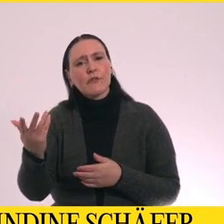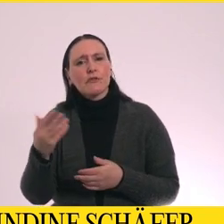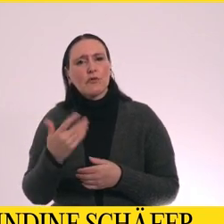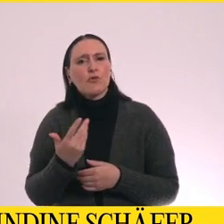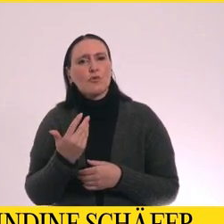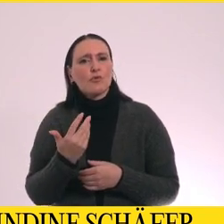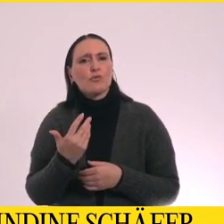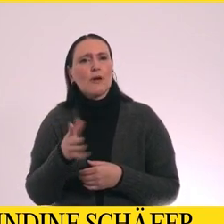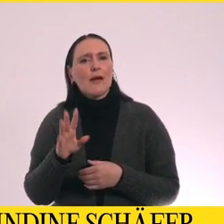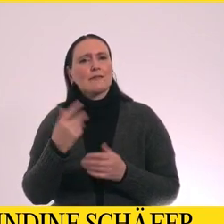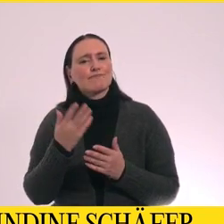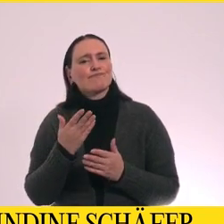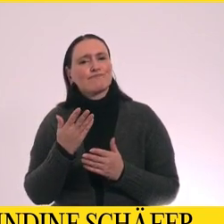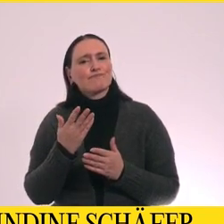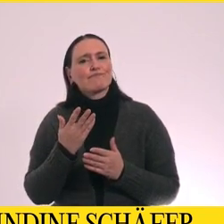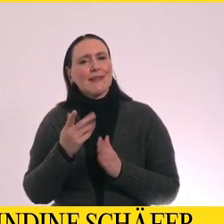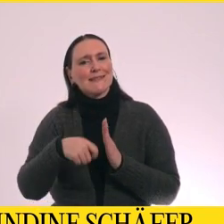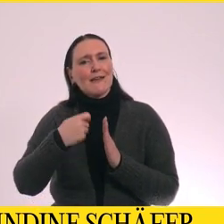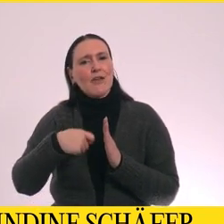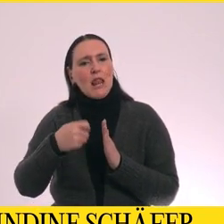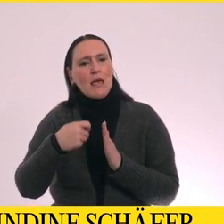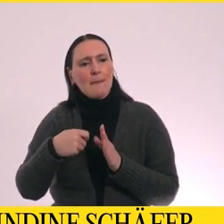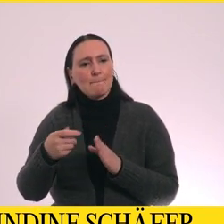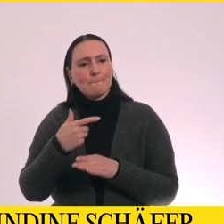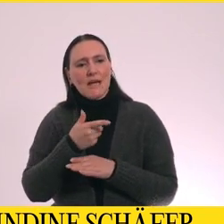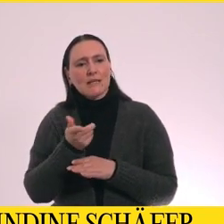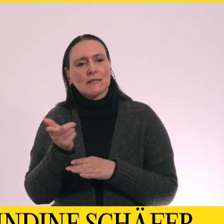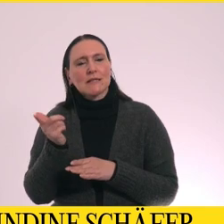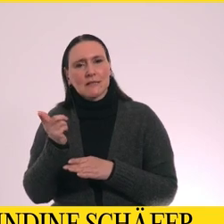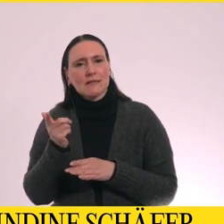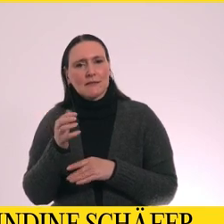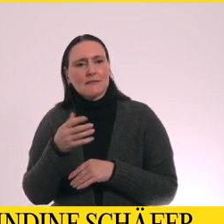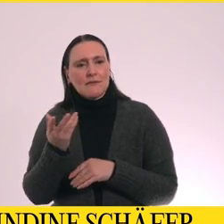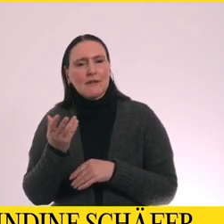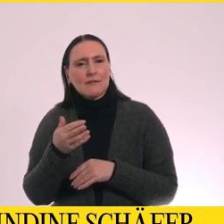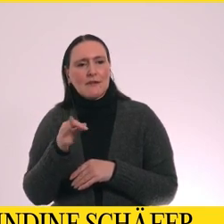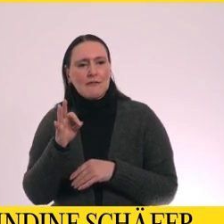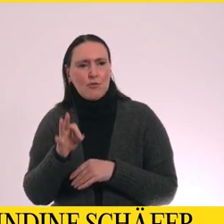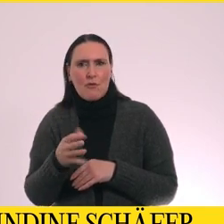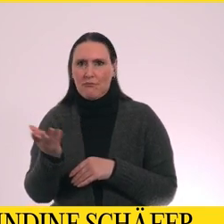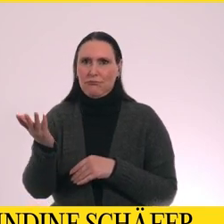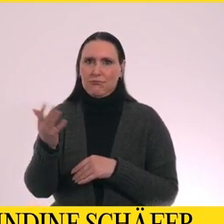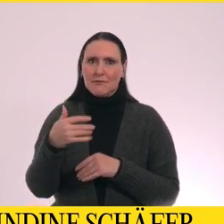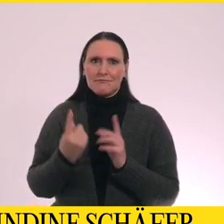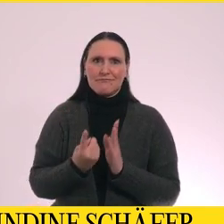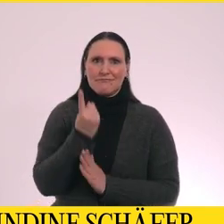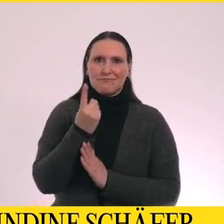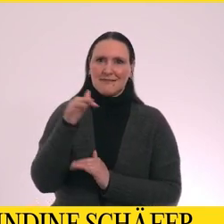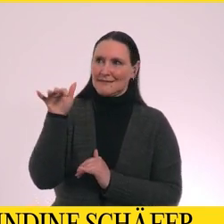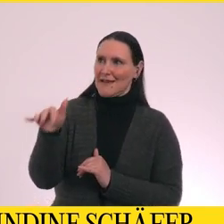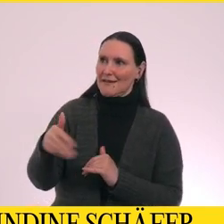War. And oh, here he is. That's amazing. I was just introducing you.